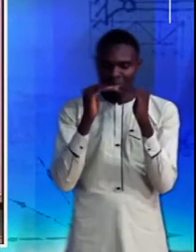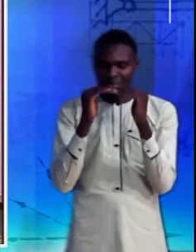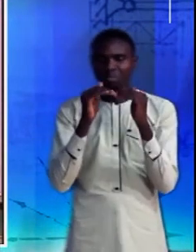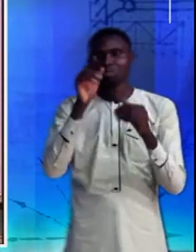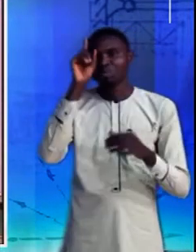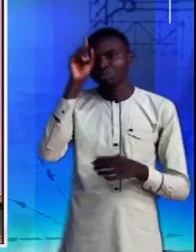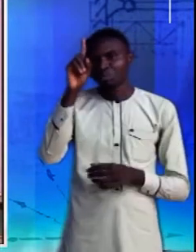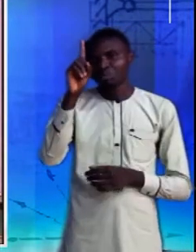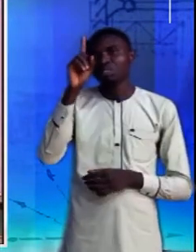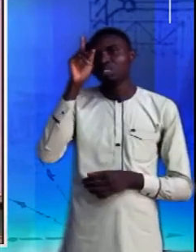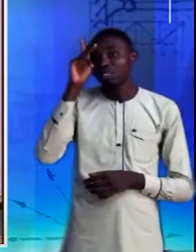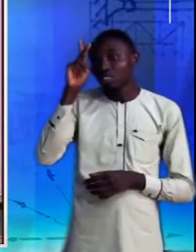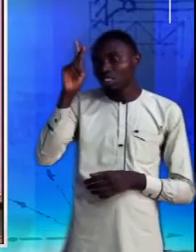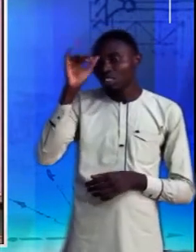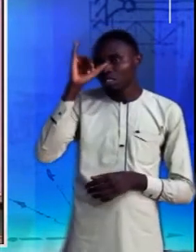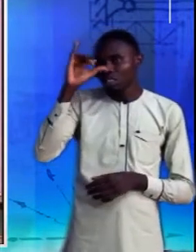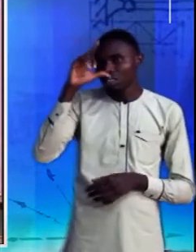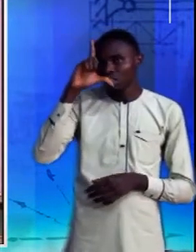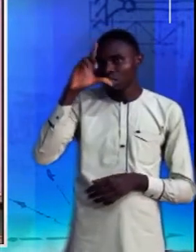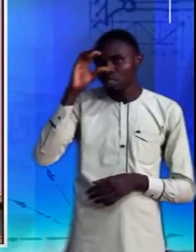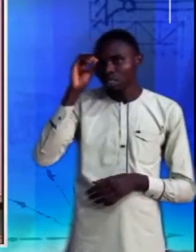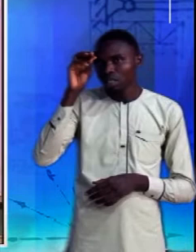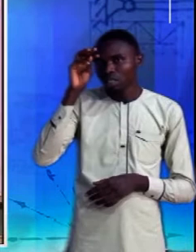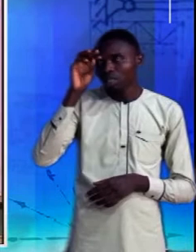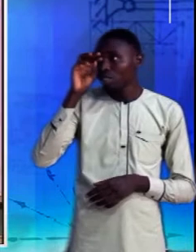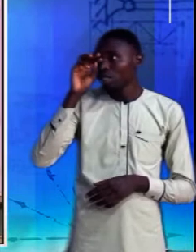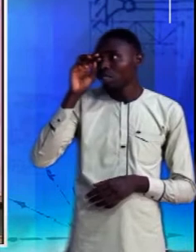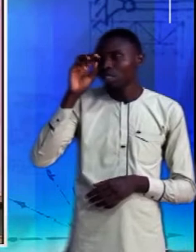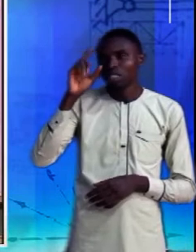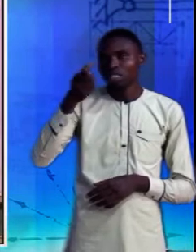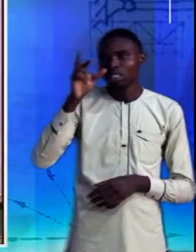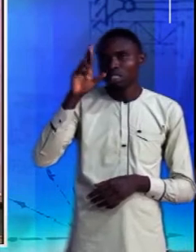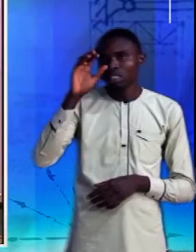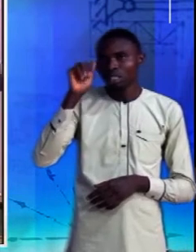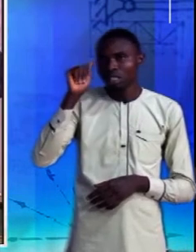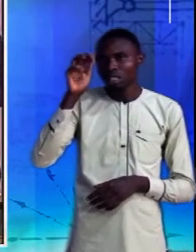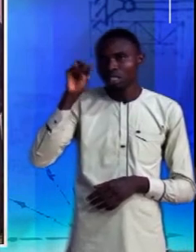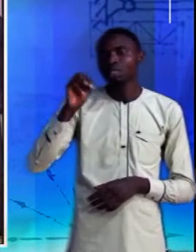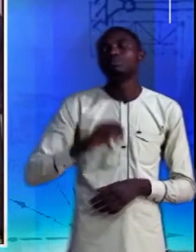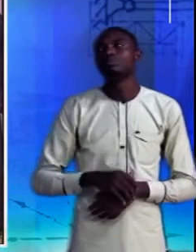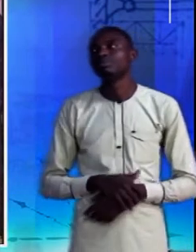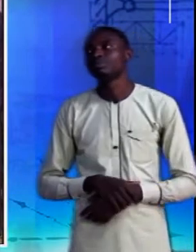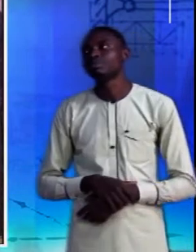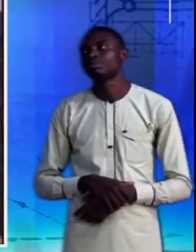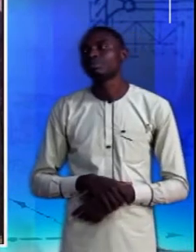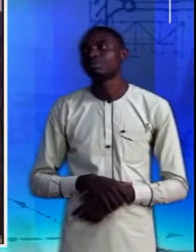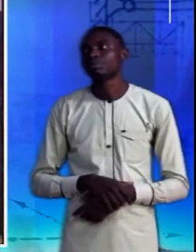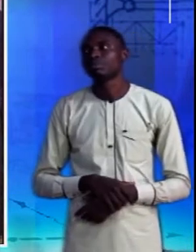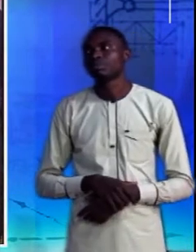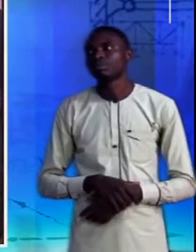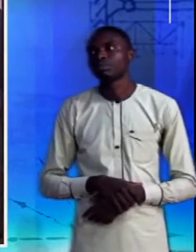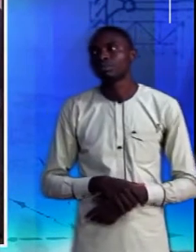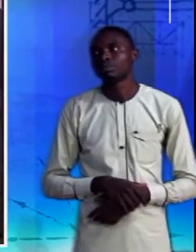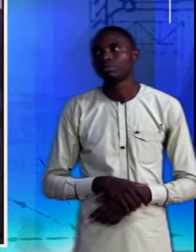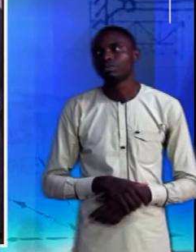And we have 24 hours make